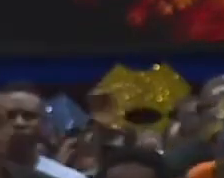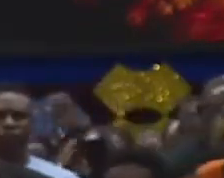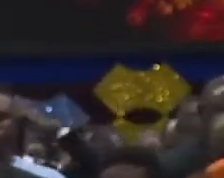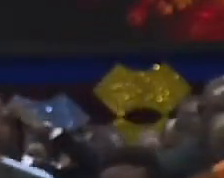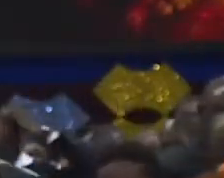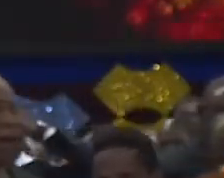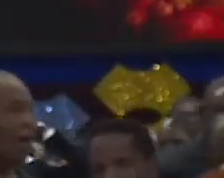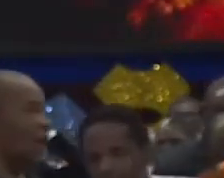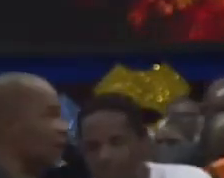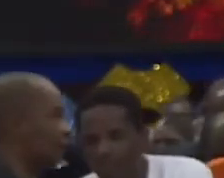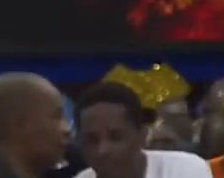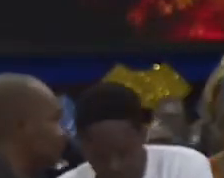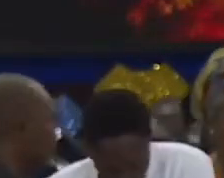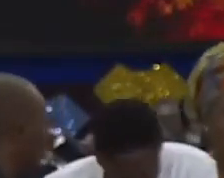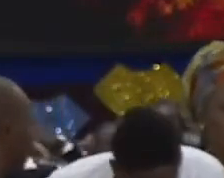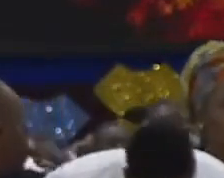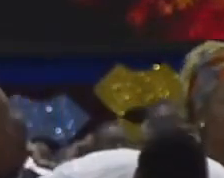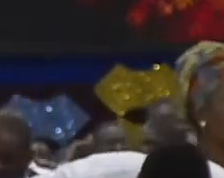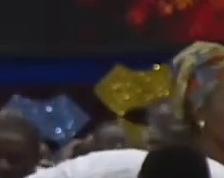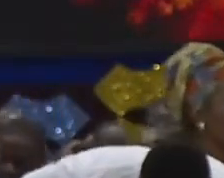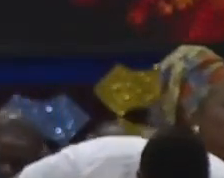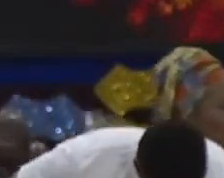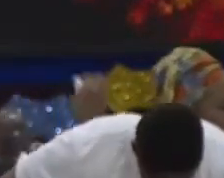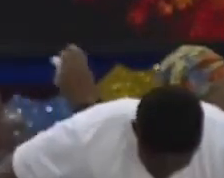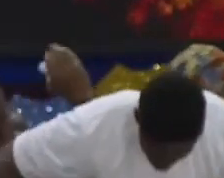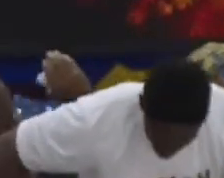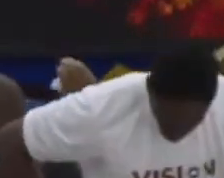Amen. Praise the Lord.